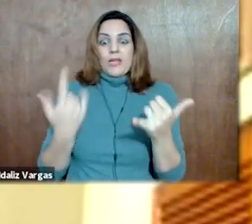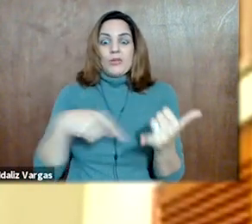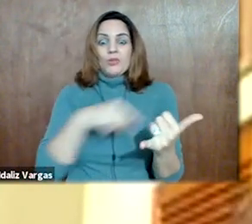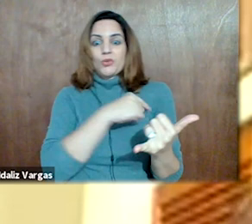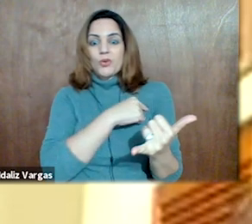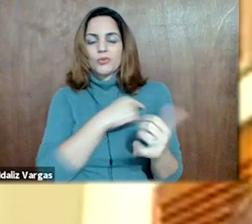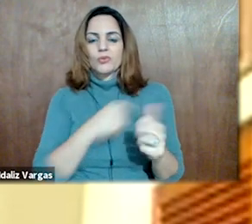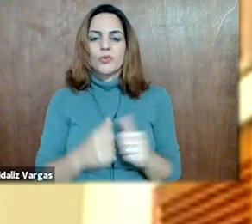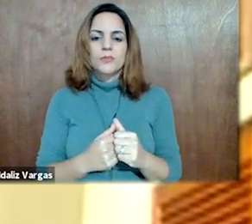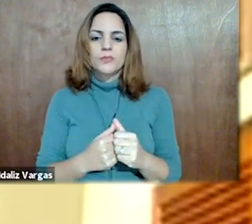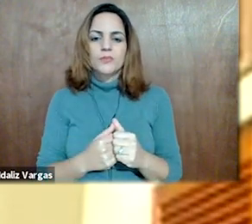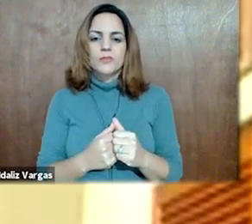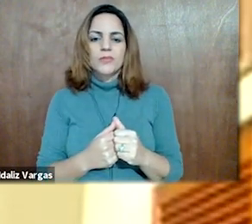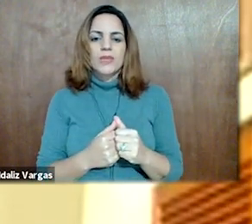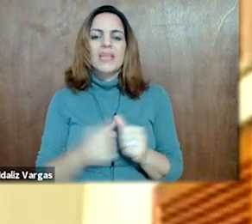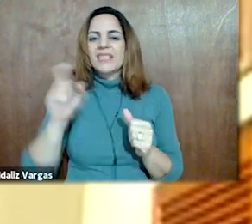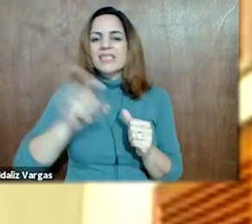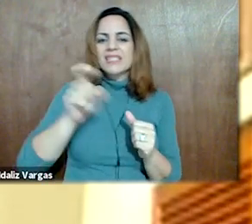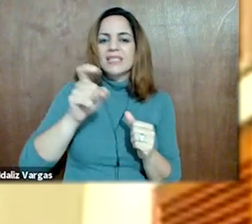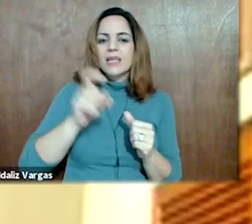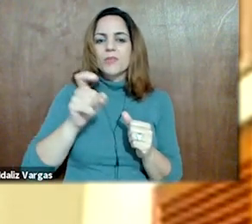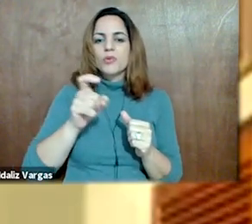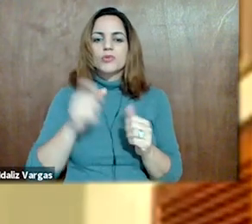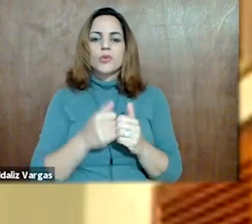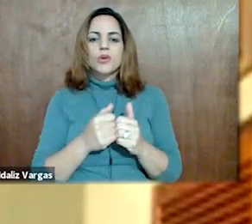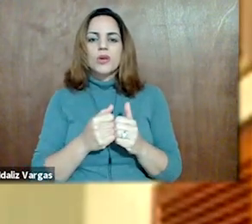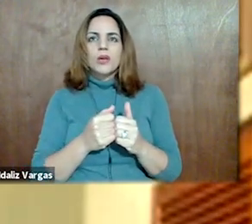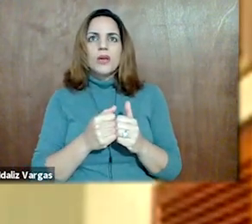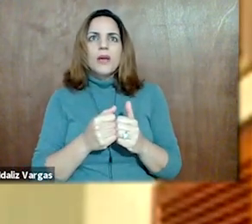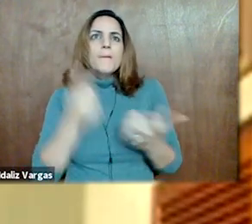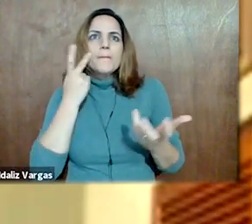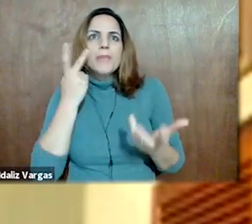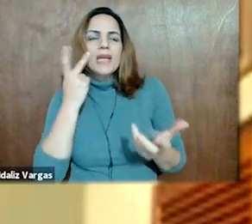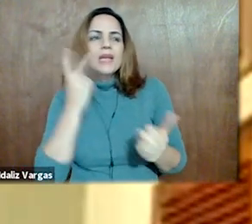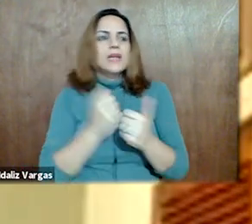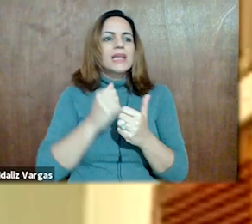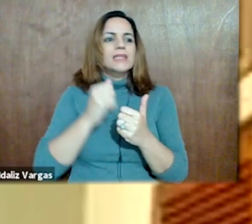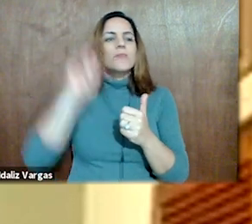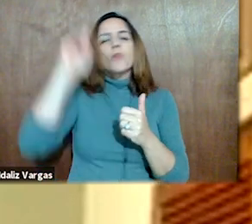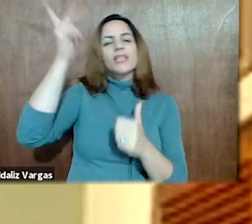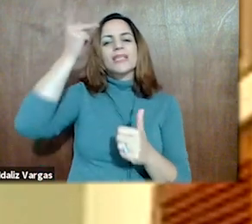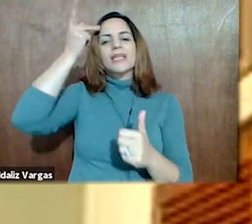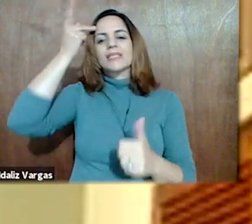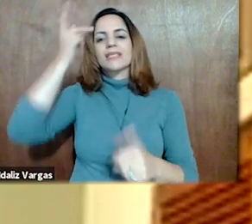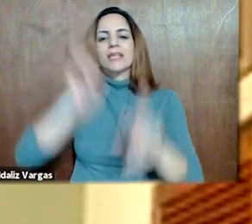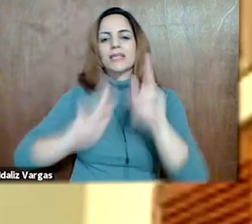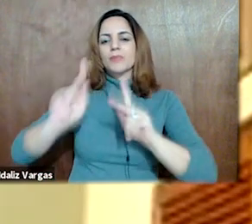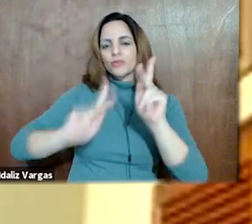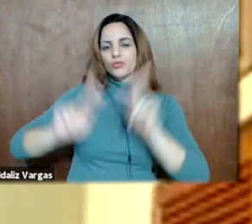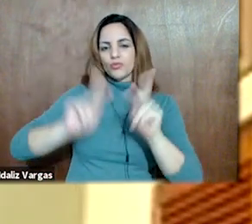local politics is also global politics, you know, and we need to bring our folks into that mix. So I'm all for